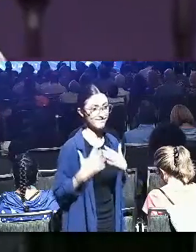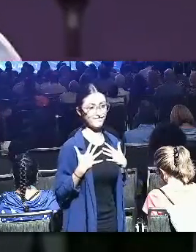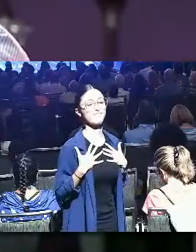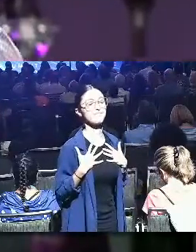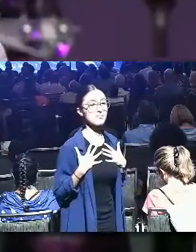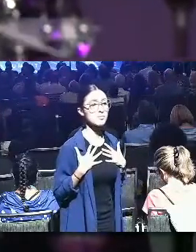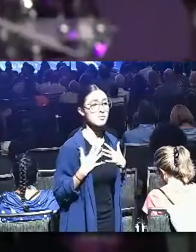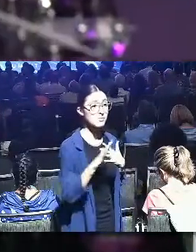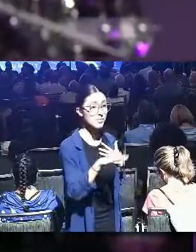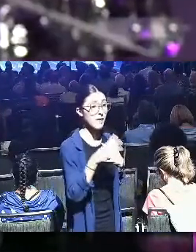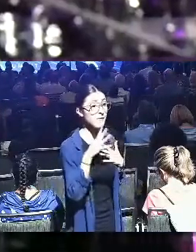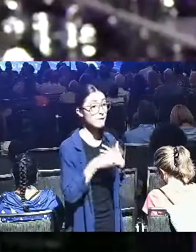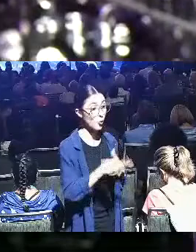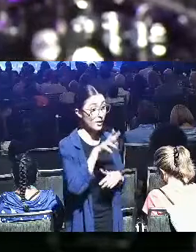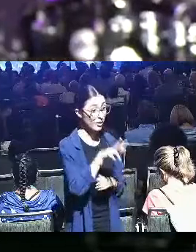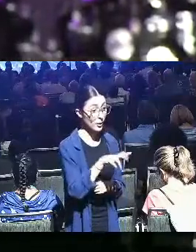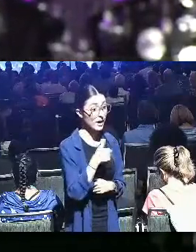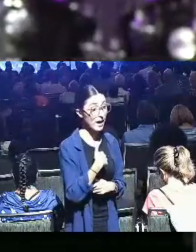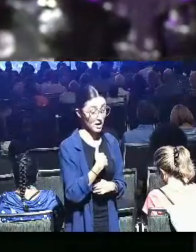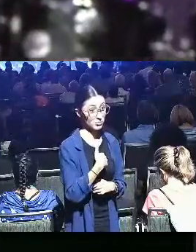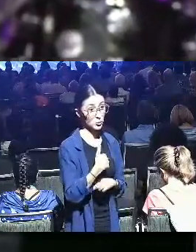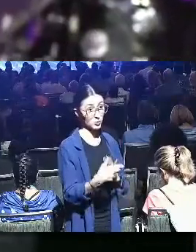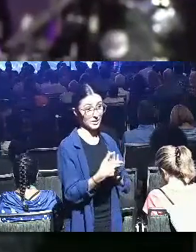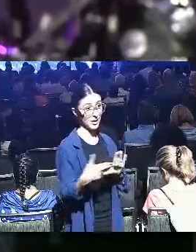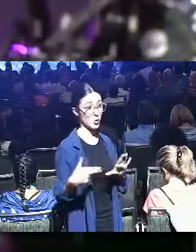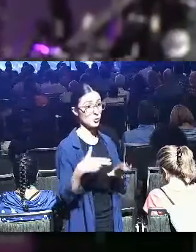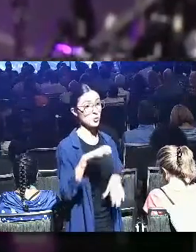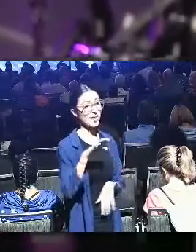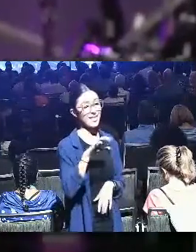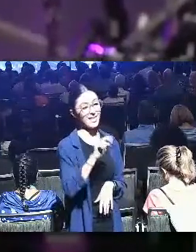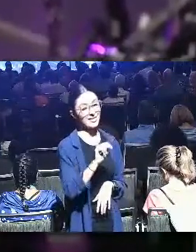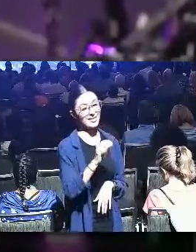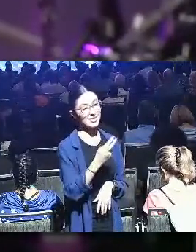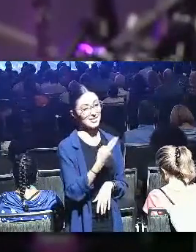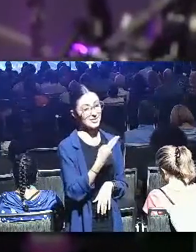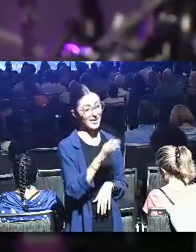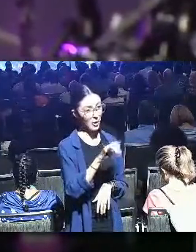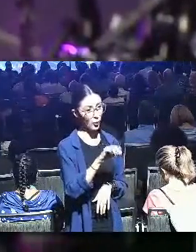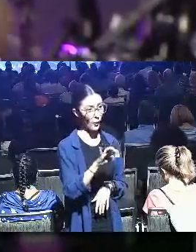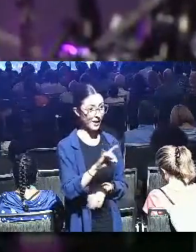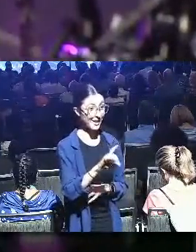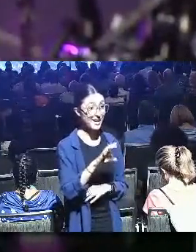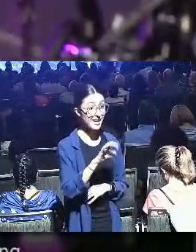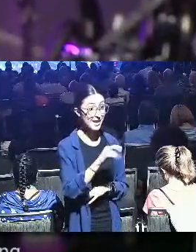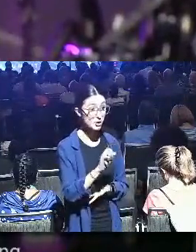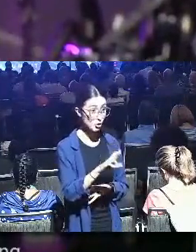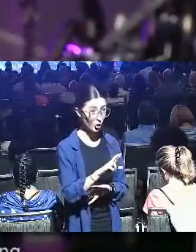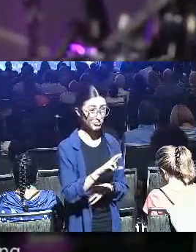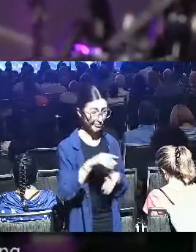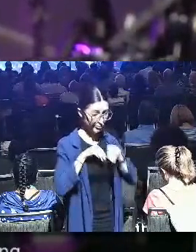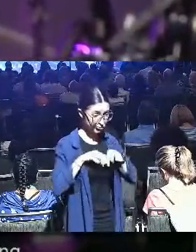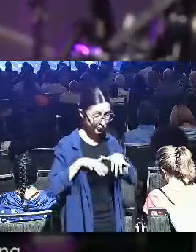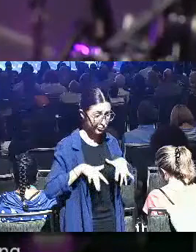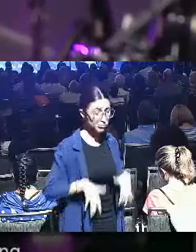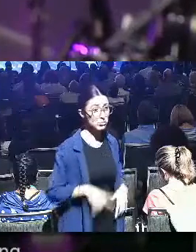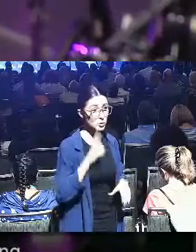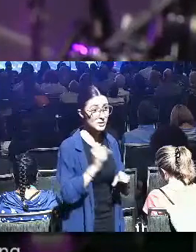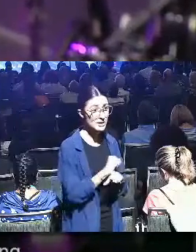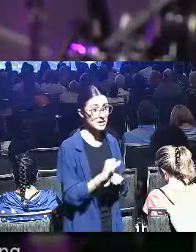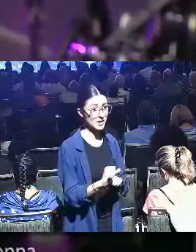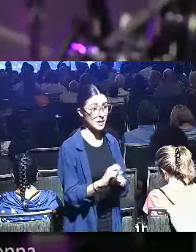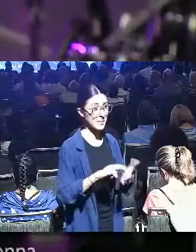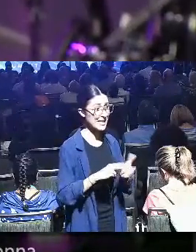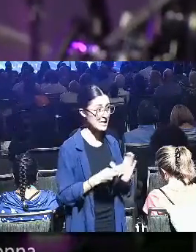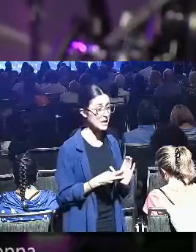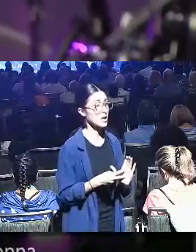cancer that had advanced to the lymph nodes in my neck. At 34, with two young kids, I was thinking, we're going to change the world. We're going to change the world. Oh, no, I'm not. I'm going to